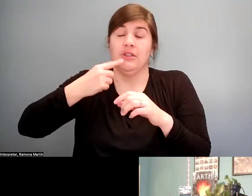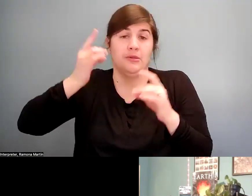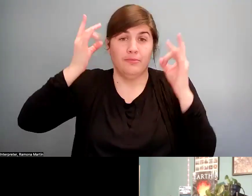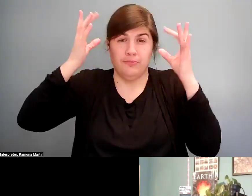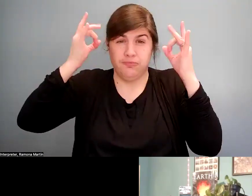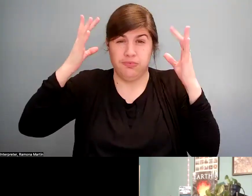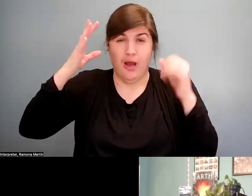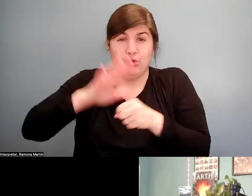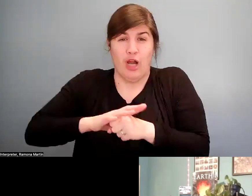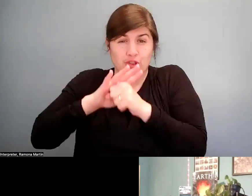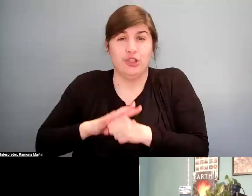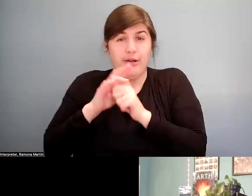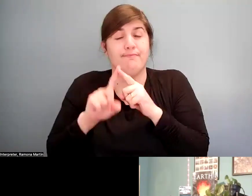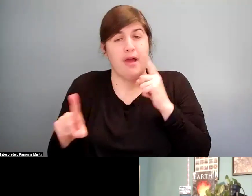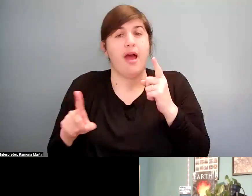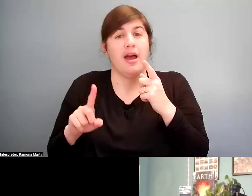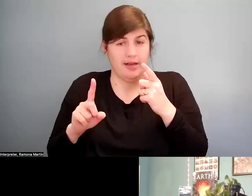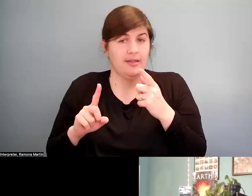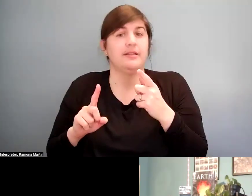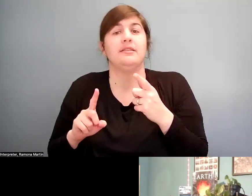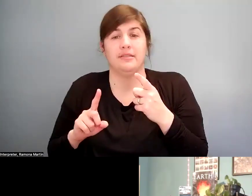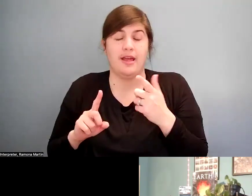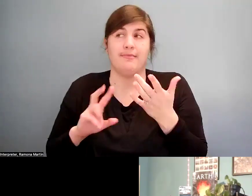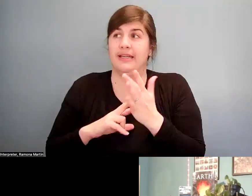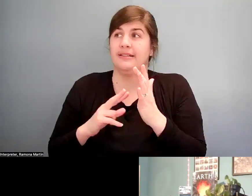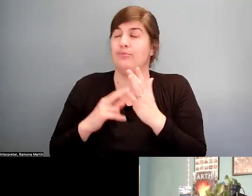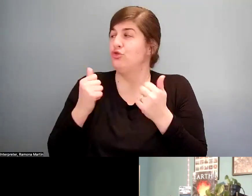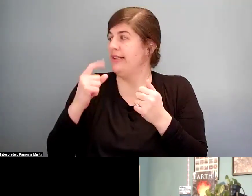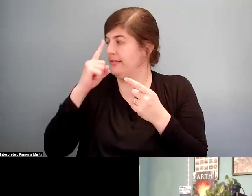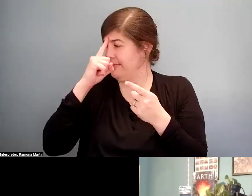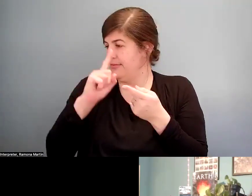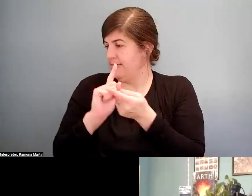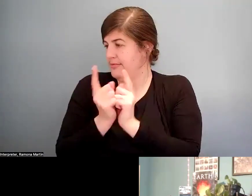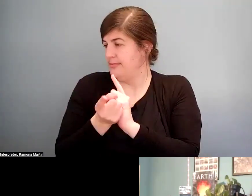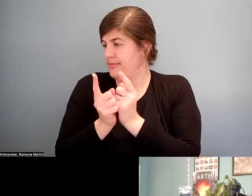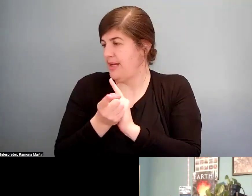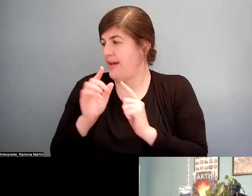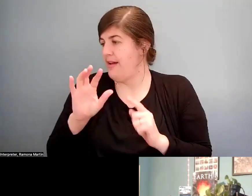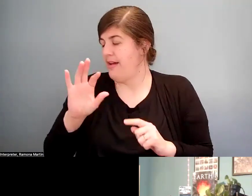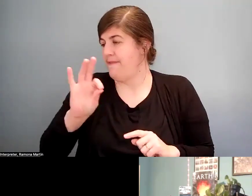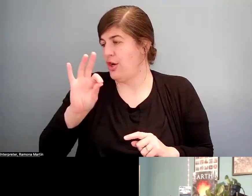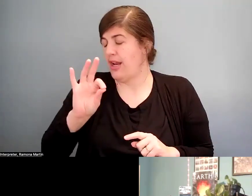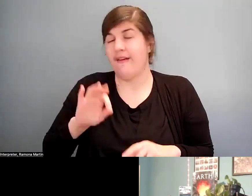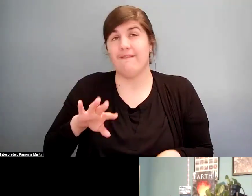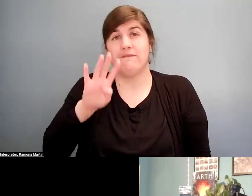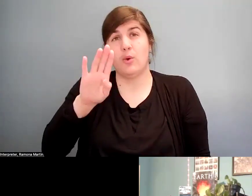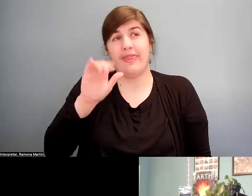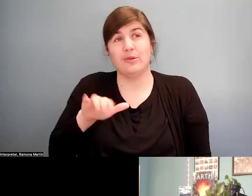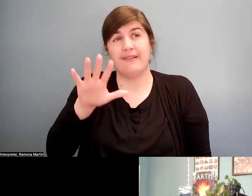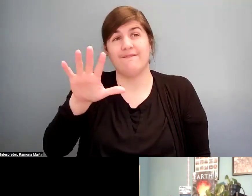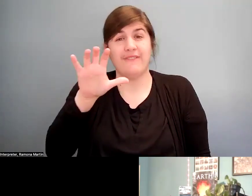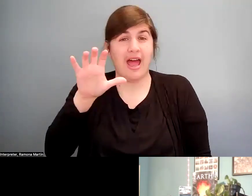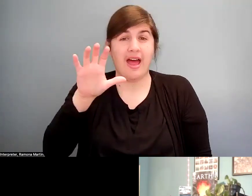temperatures of, I'm trying to do my Fahrenheit conversion here, but 4,000, 5,000